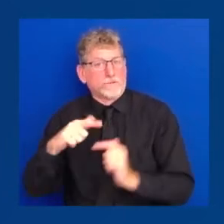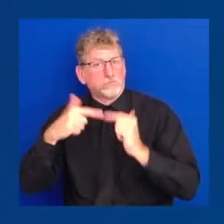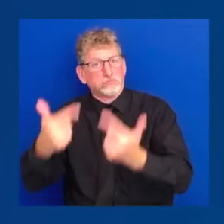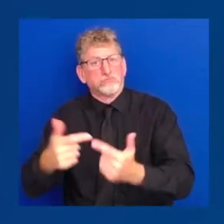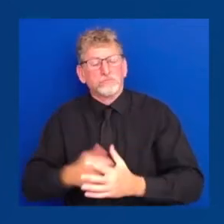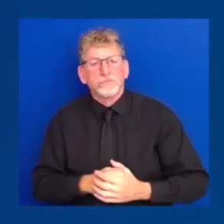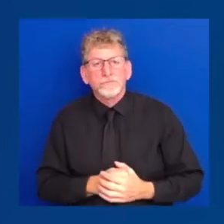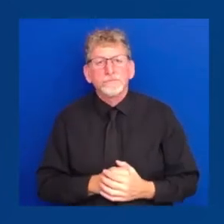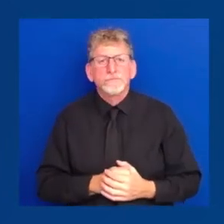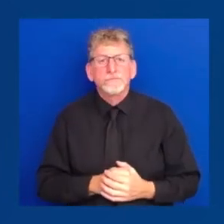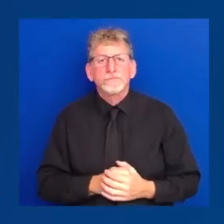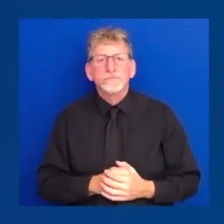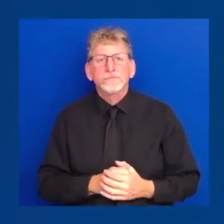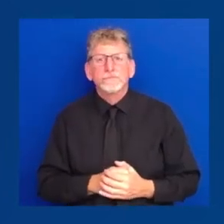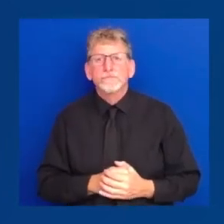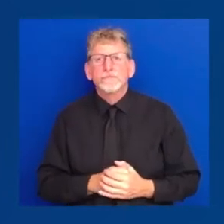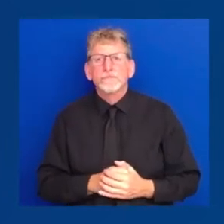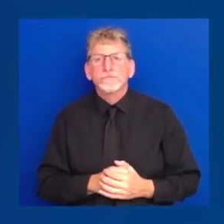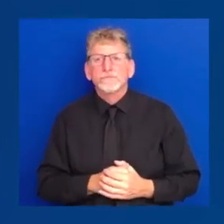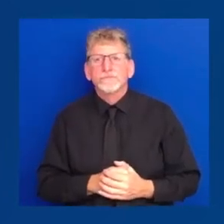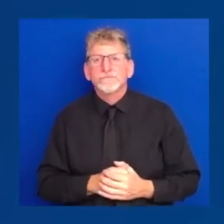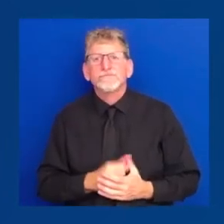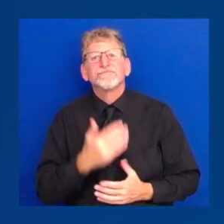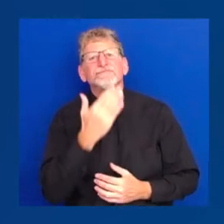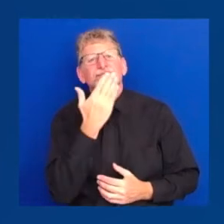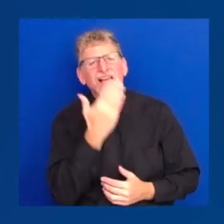Thank you for taking my question.